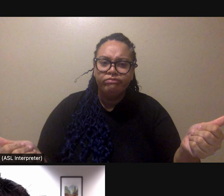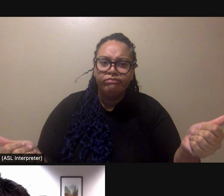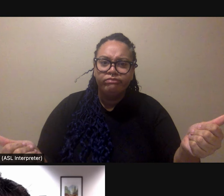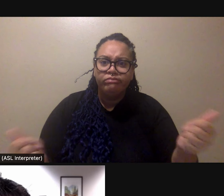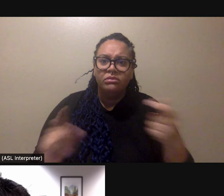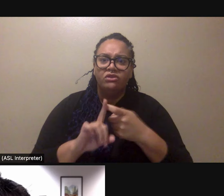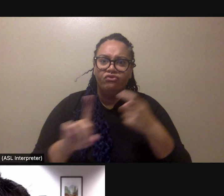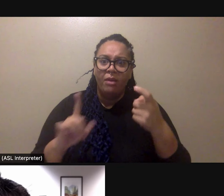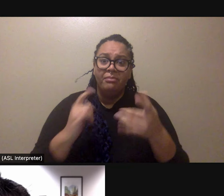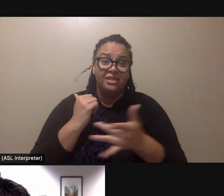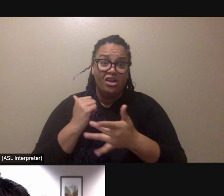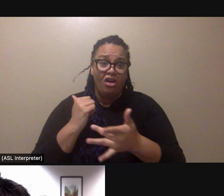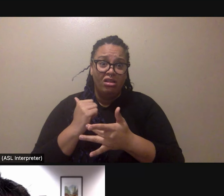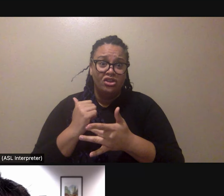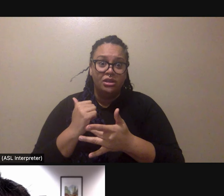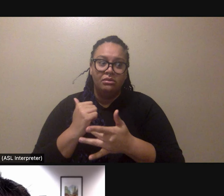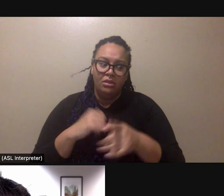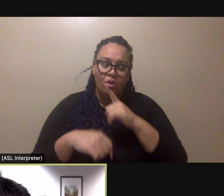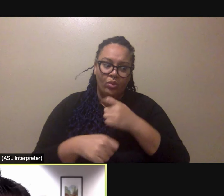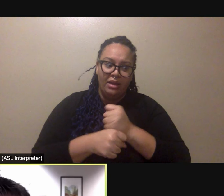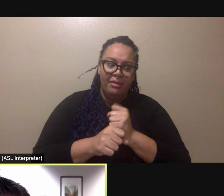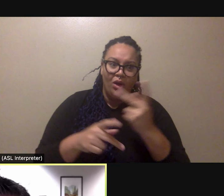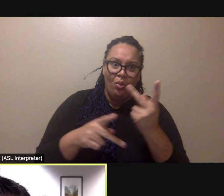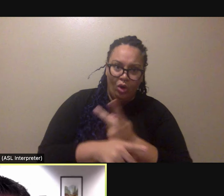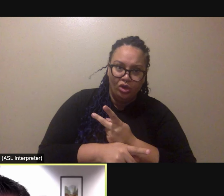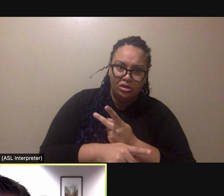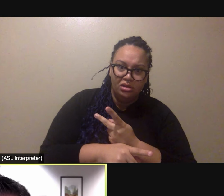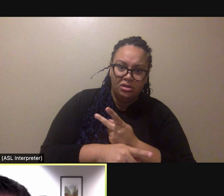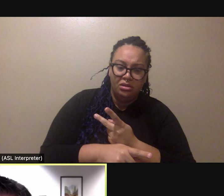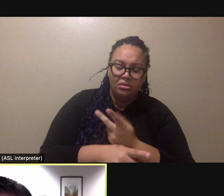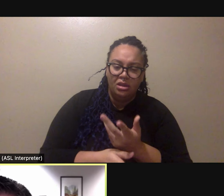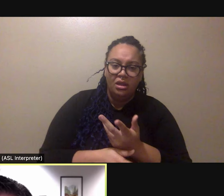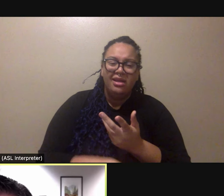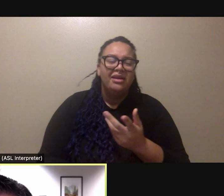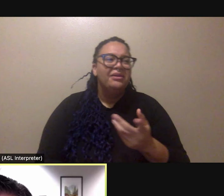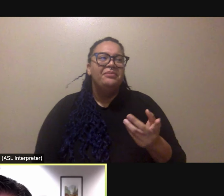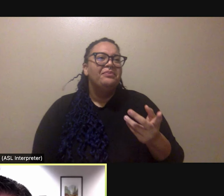from technology and really just made it worse. Yeah. Well,